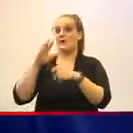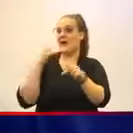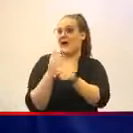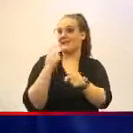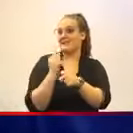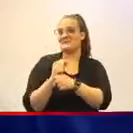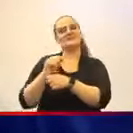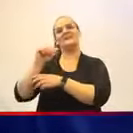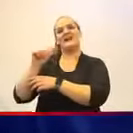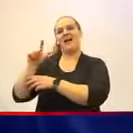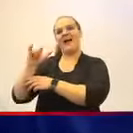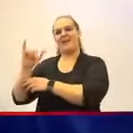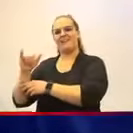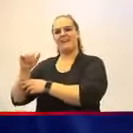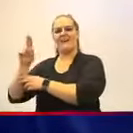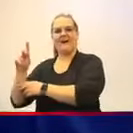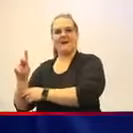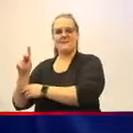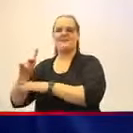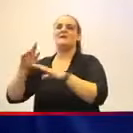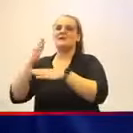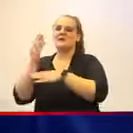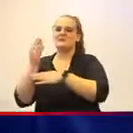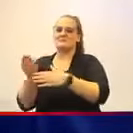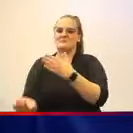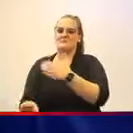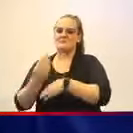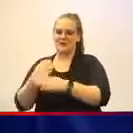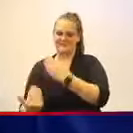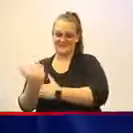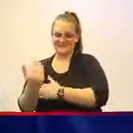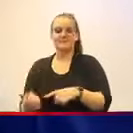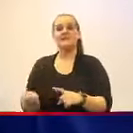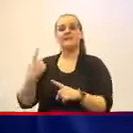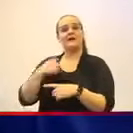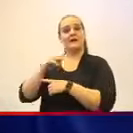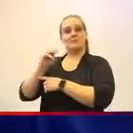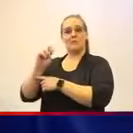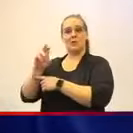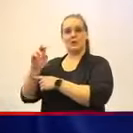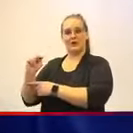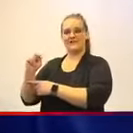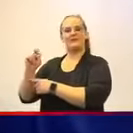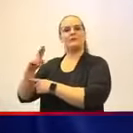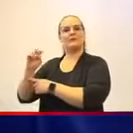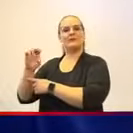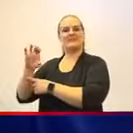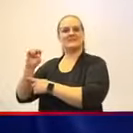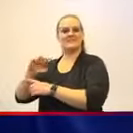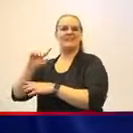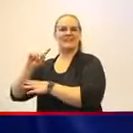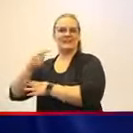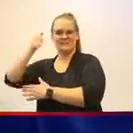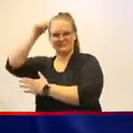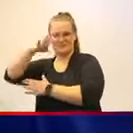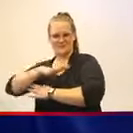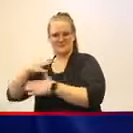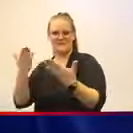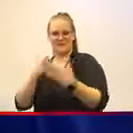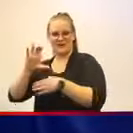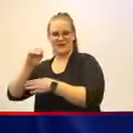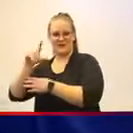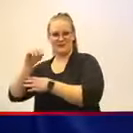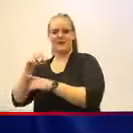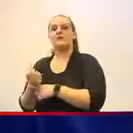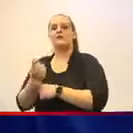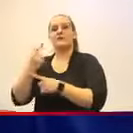Breakfast. Hi, friends. I'm Marlon Reese, the First Gentleman of Colorado. I know this event looks a little different